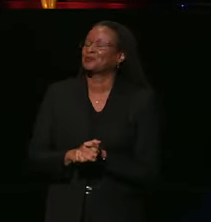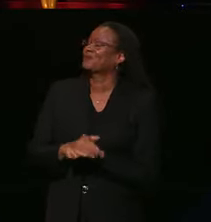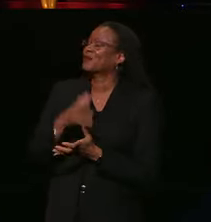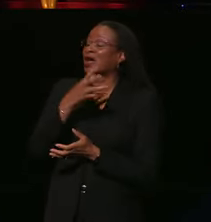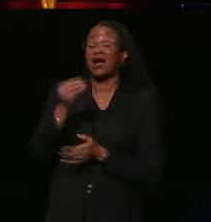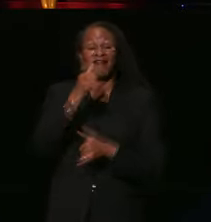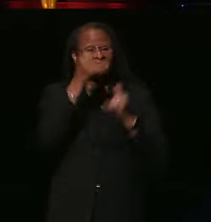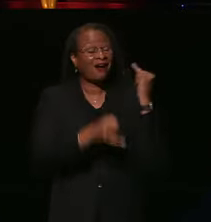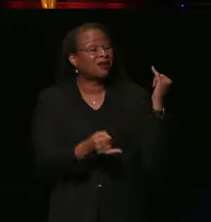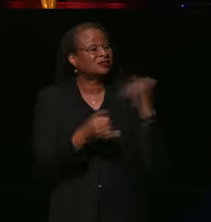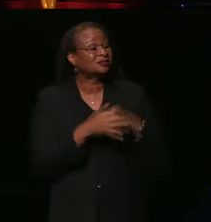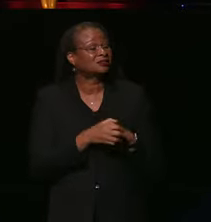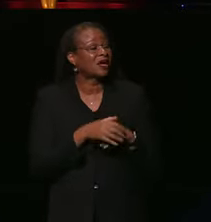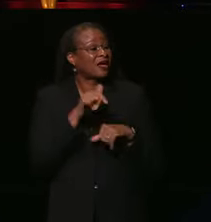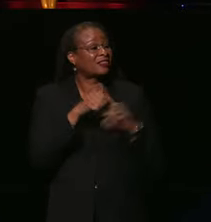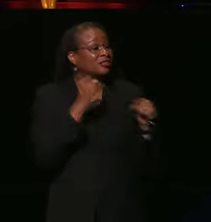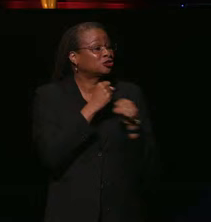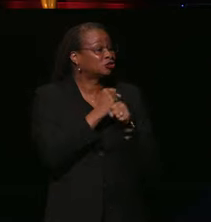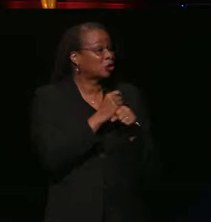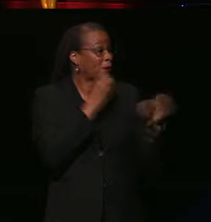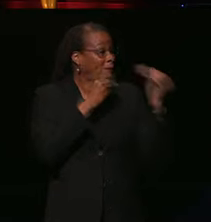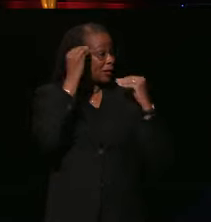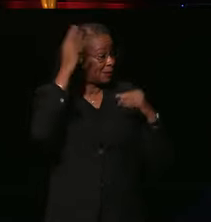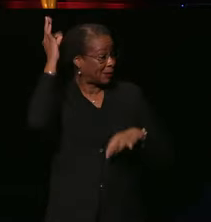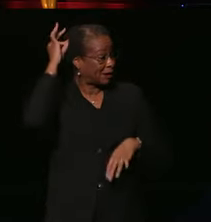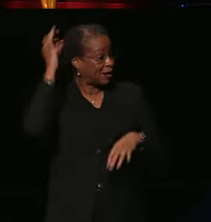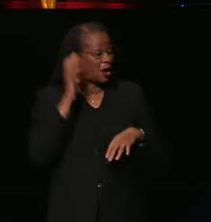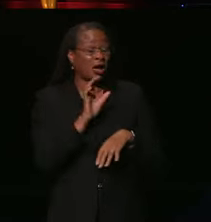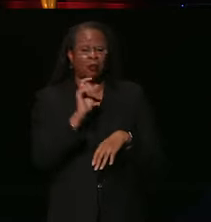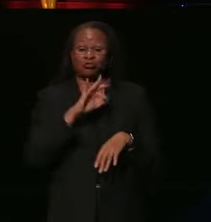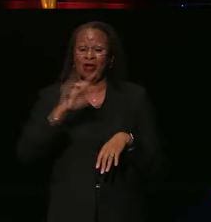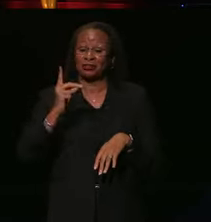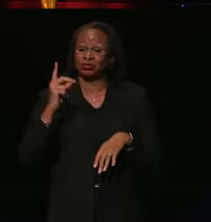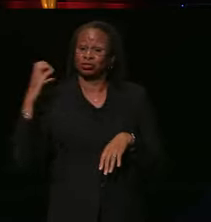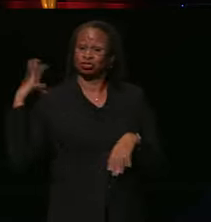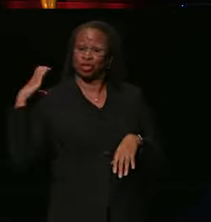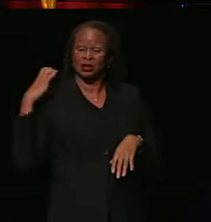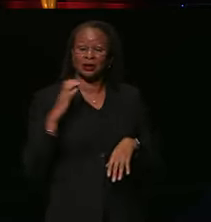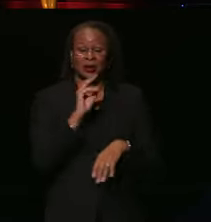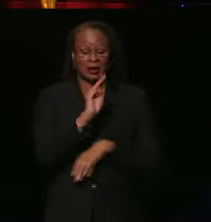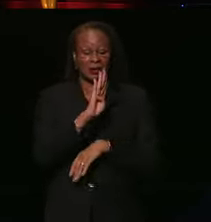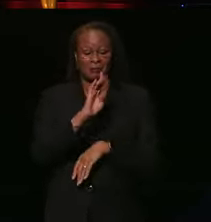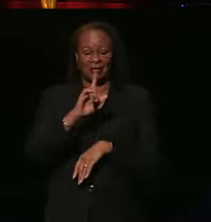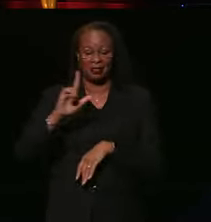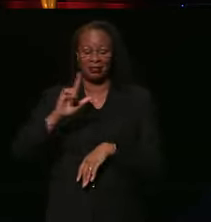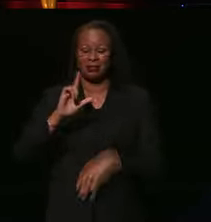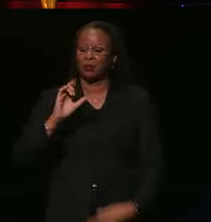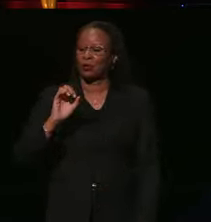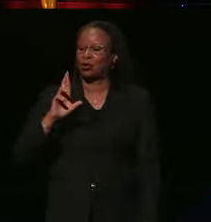And finally, this year's Makeup and Hairstyling Branch Chair, Mr. Bill Corso.